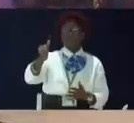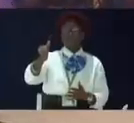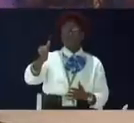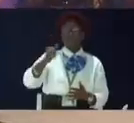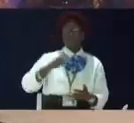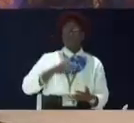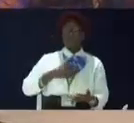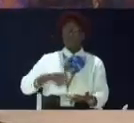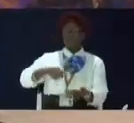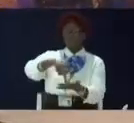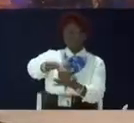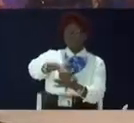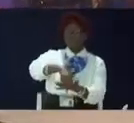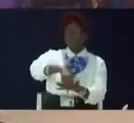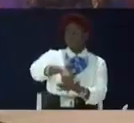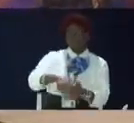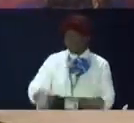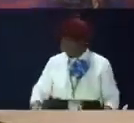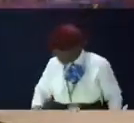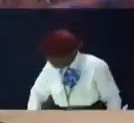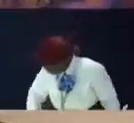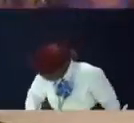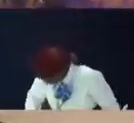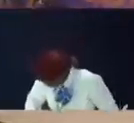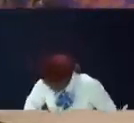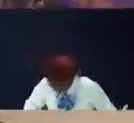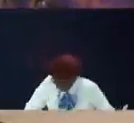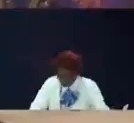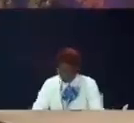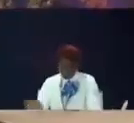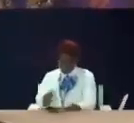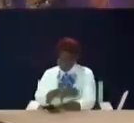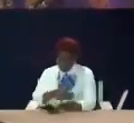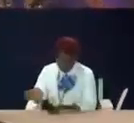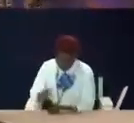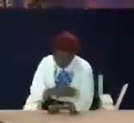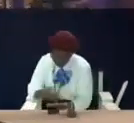We give you all the glory.